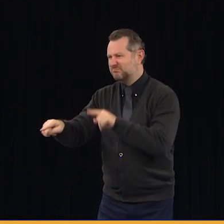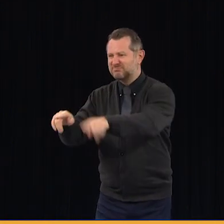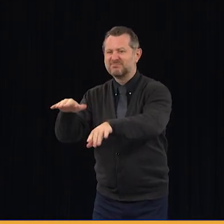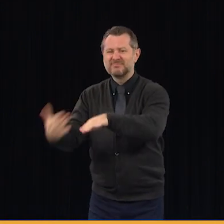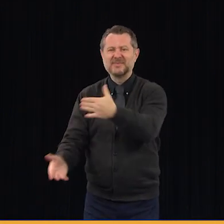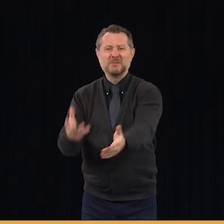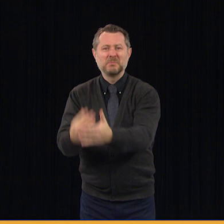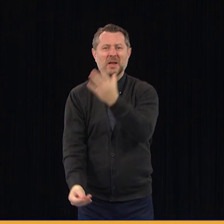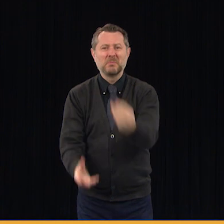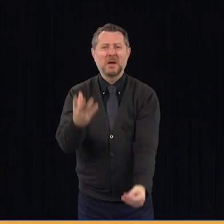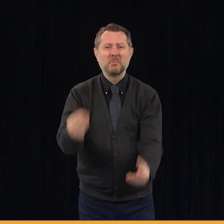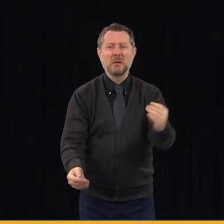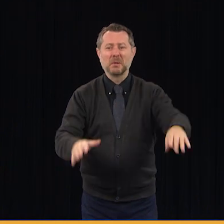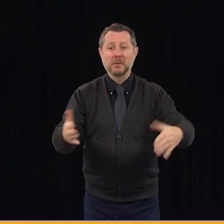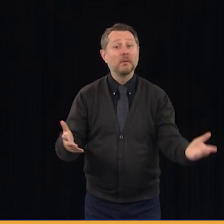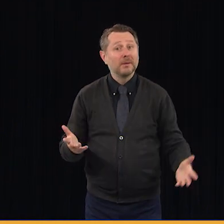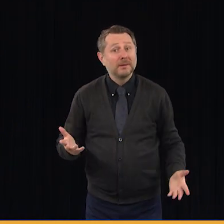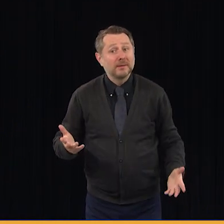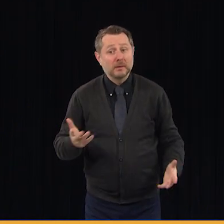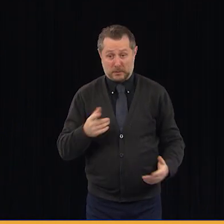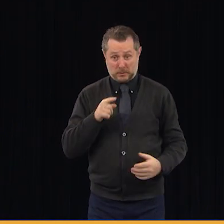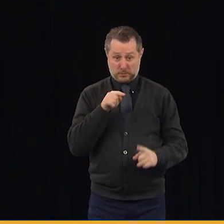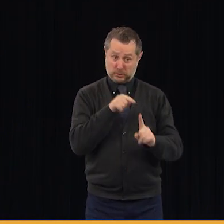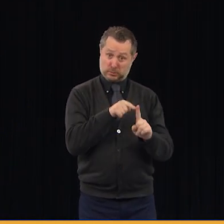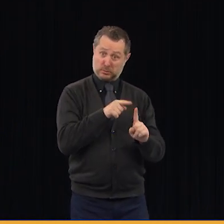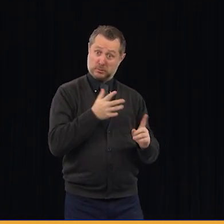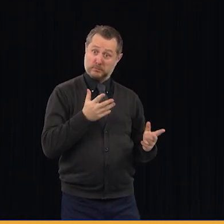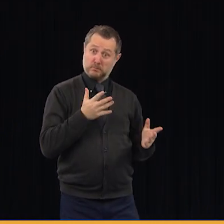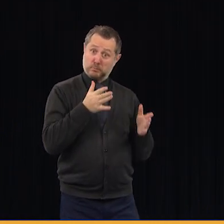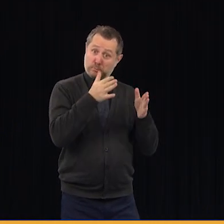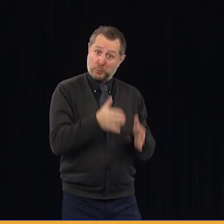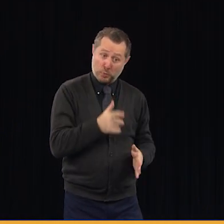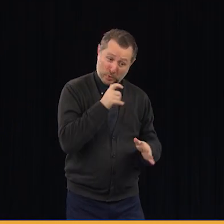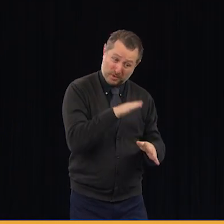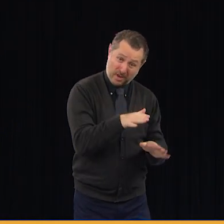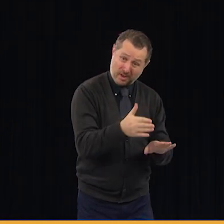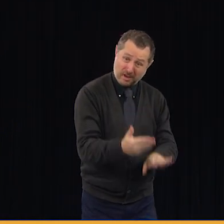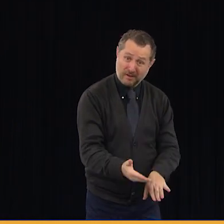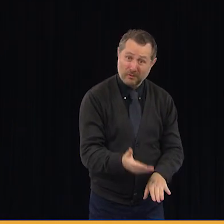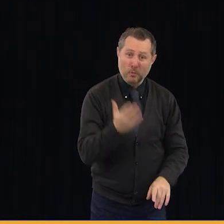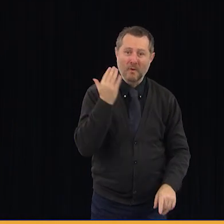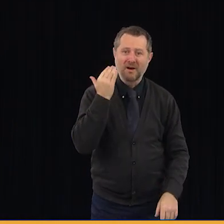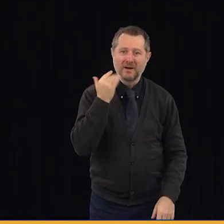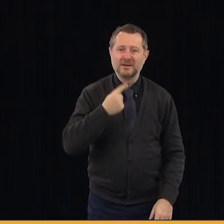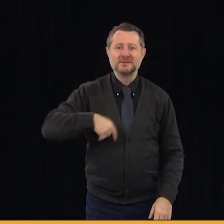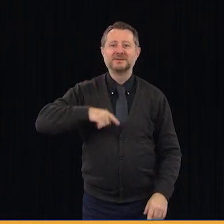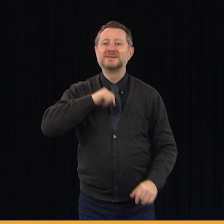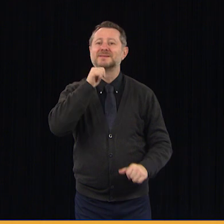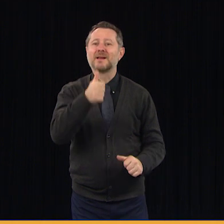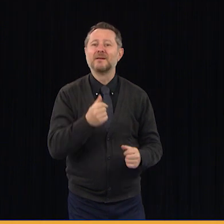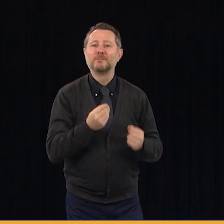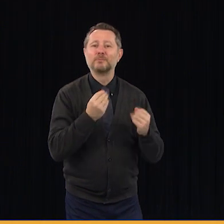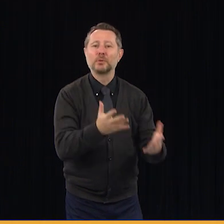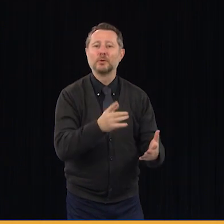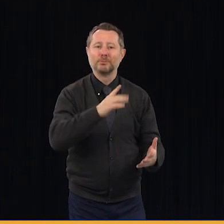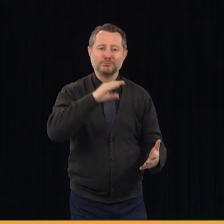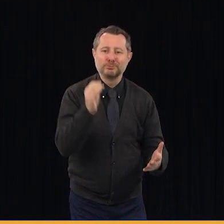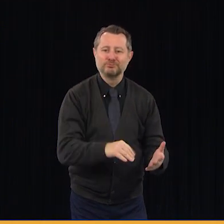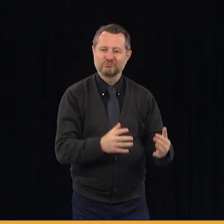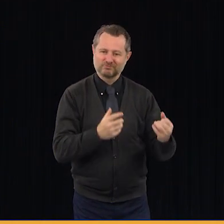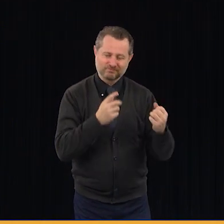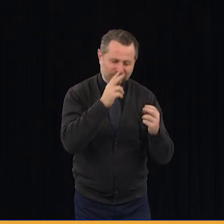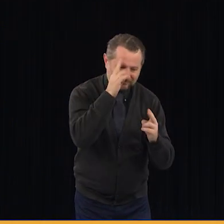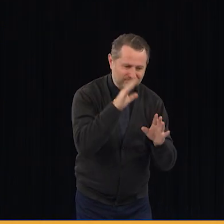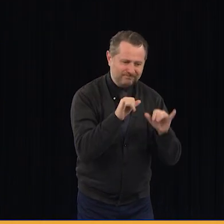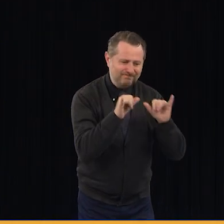anyone because they didn't get the right and best health care that they could. The way I sleep